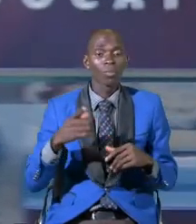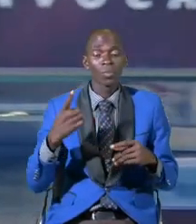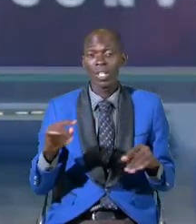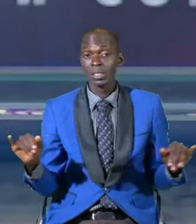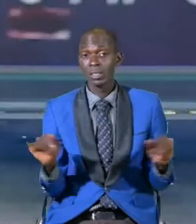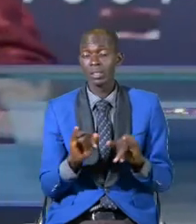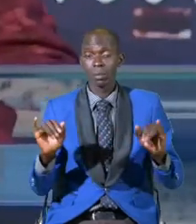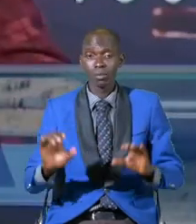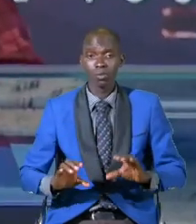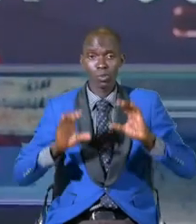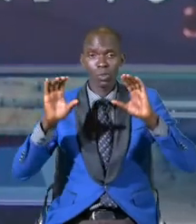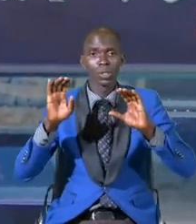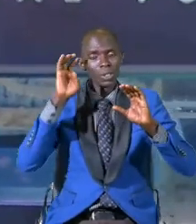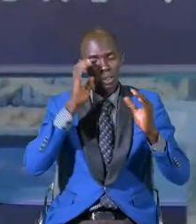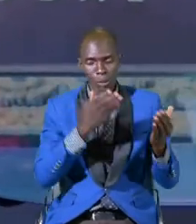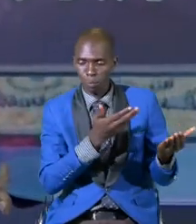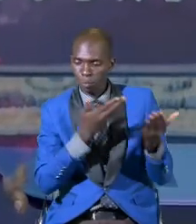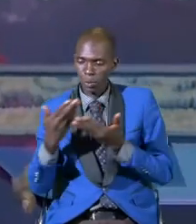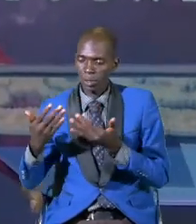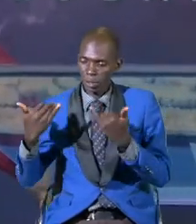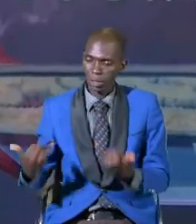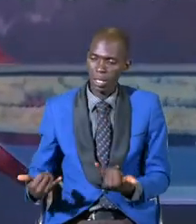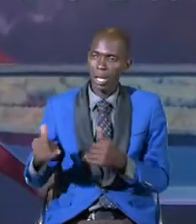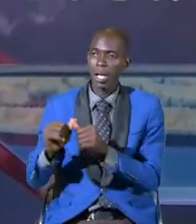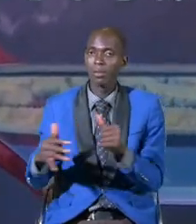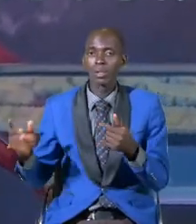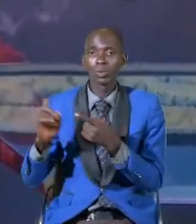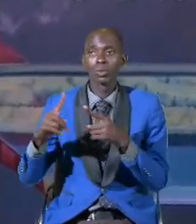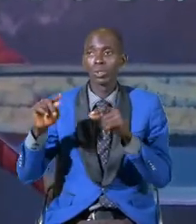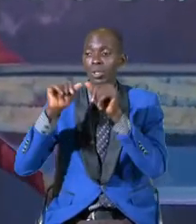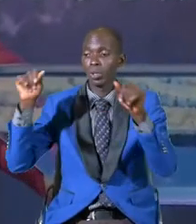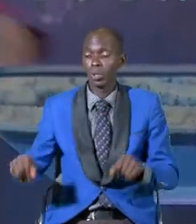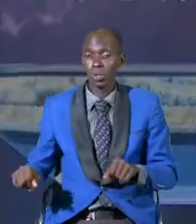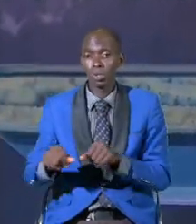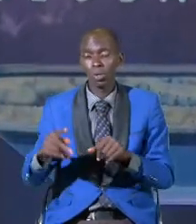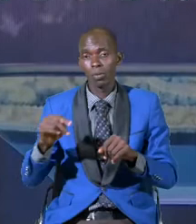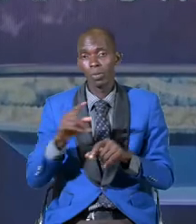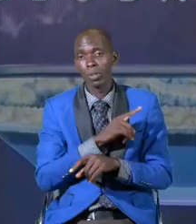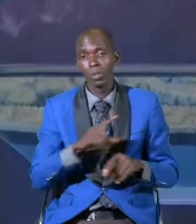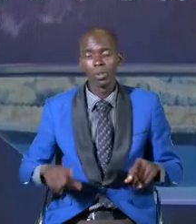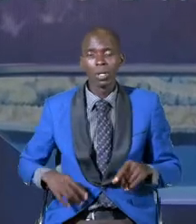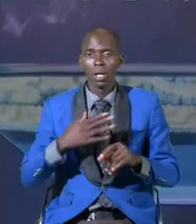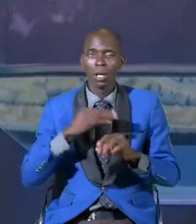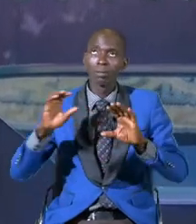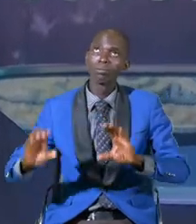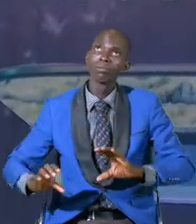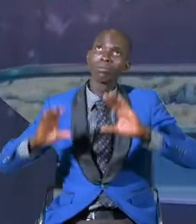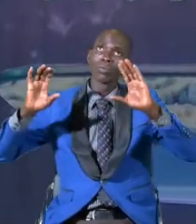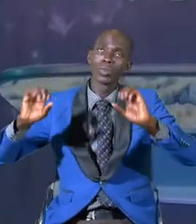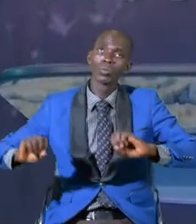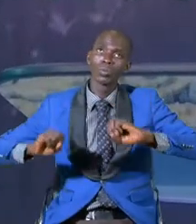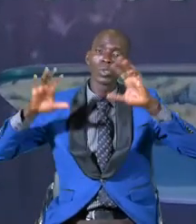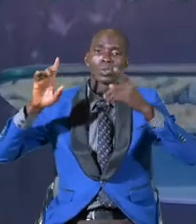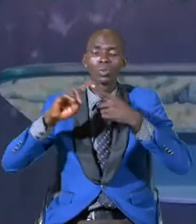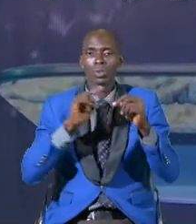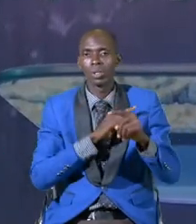he brings everything now to the altar of the Lord, and he consecrates to the Lord. He sows the good